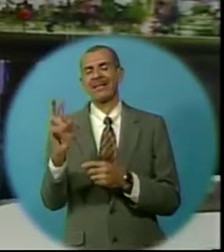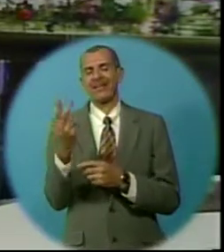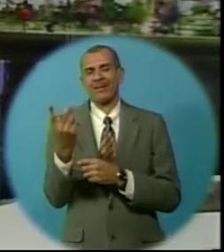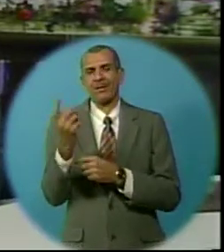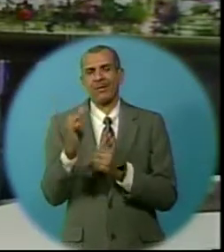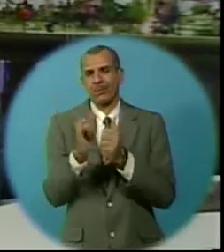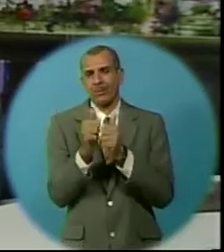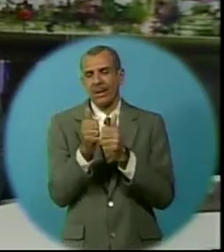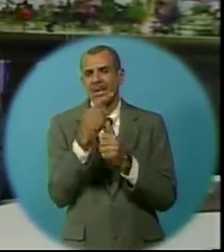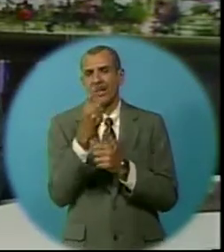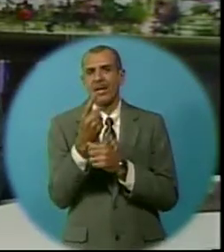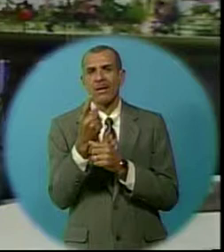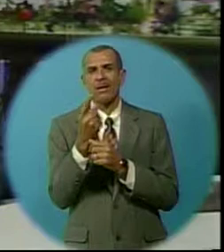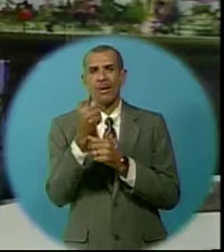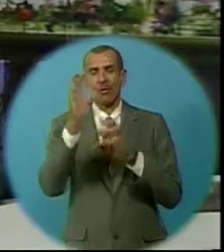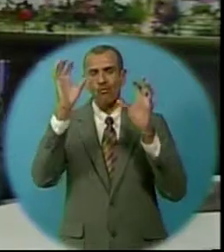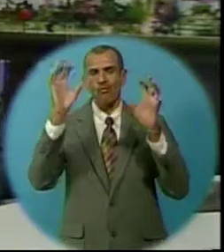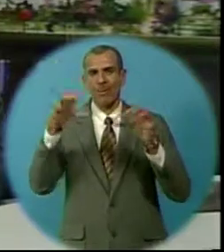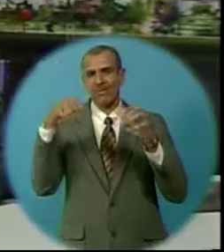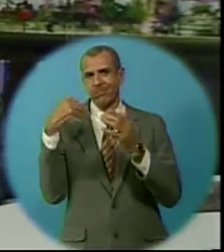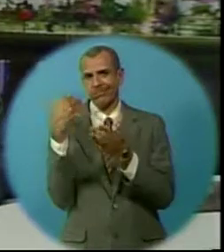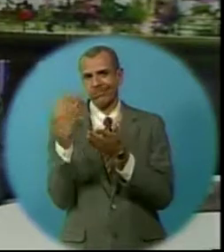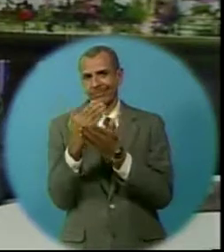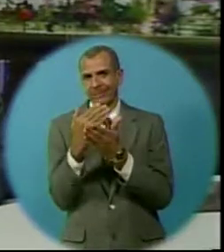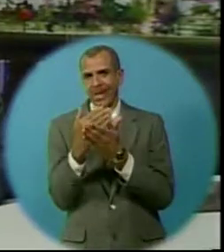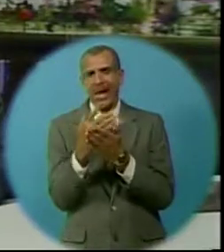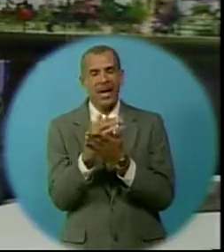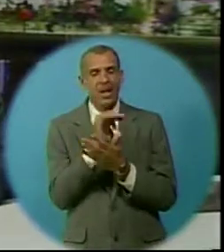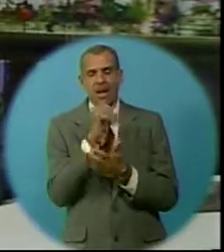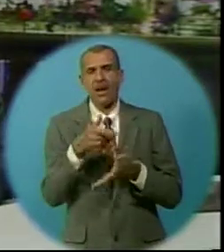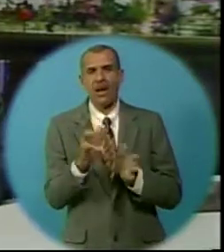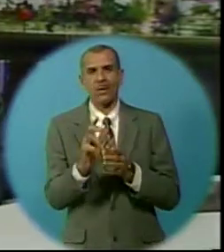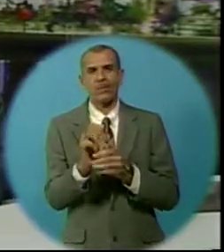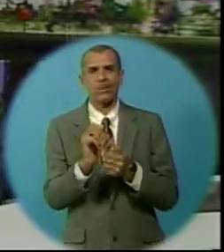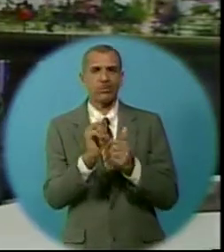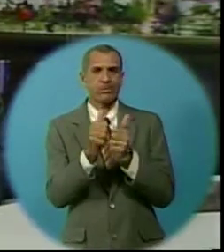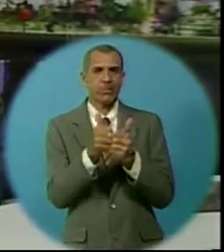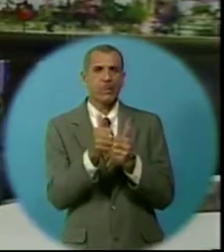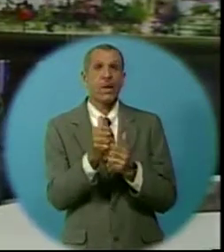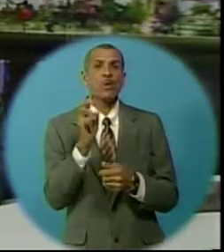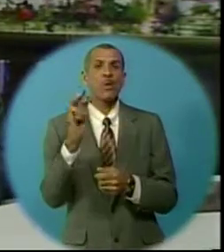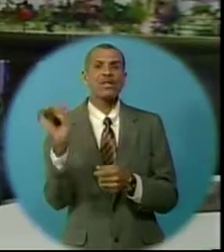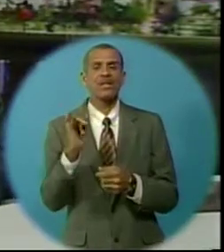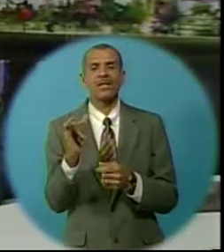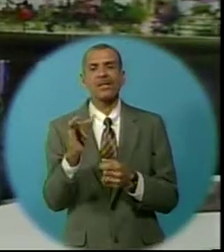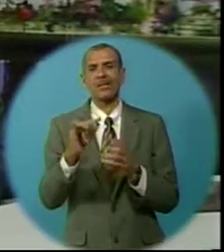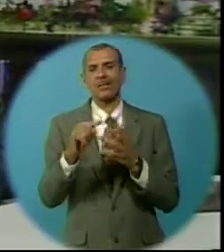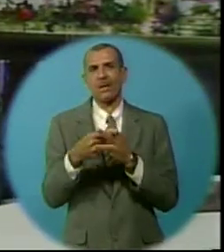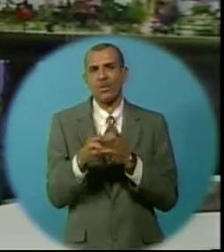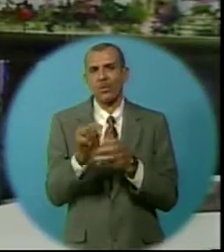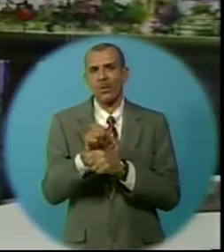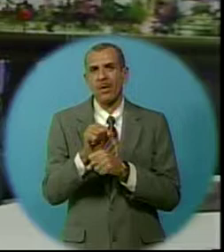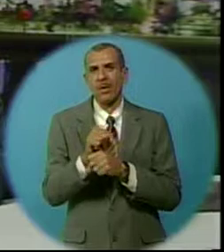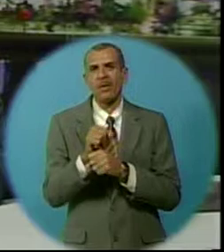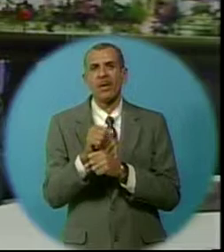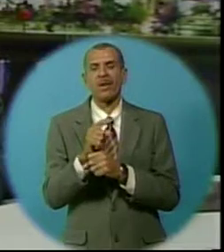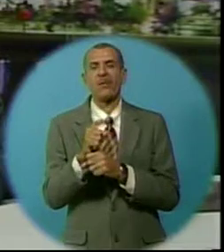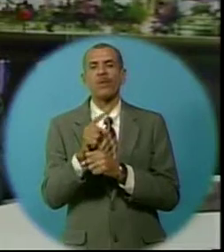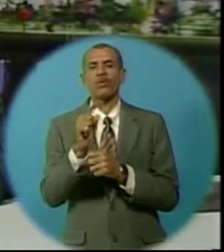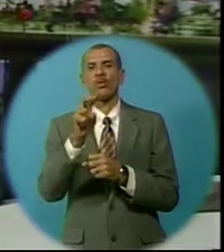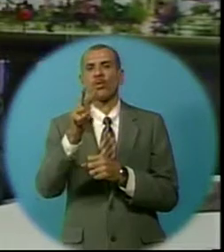morning by heavy overnight rain and a wet outfield which prevented any play. The West Indies were supposed to resume from their overnight total